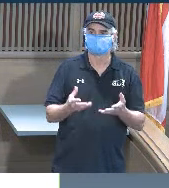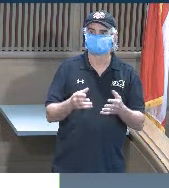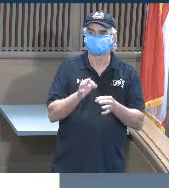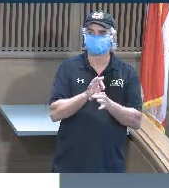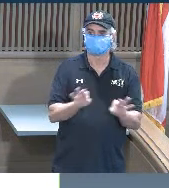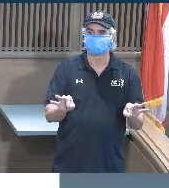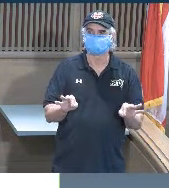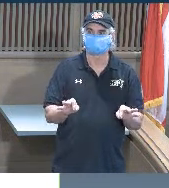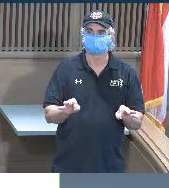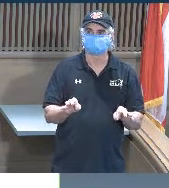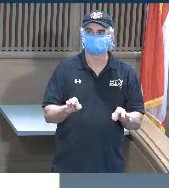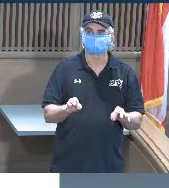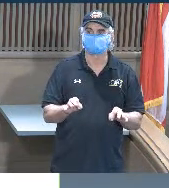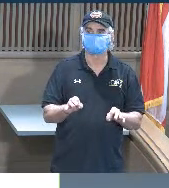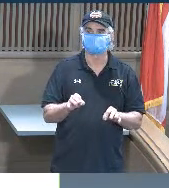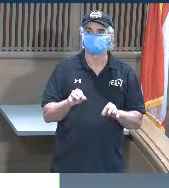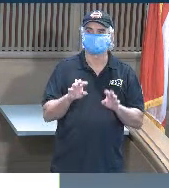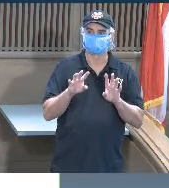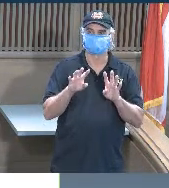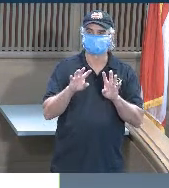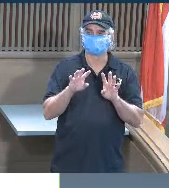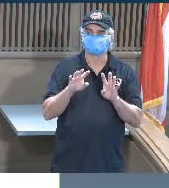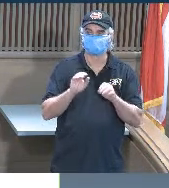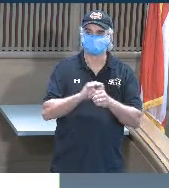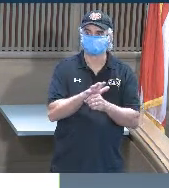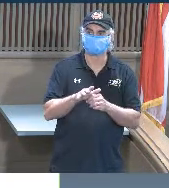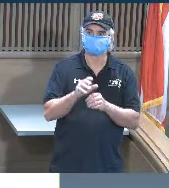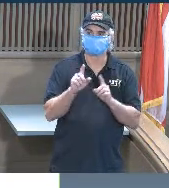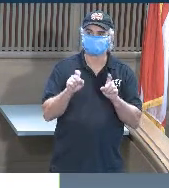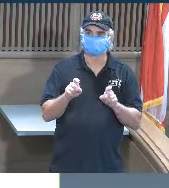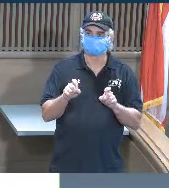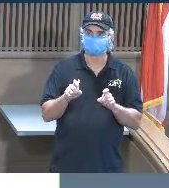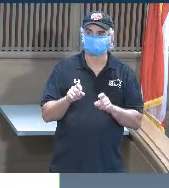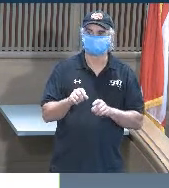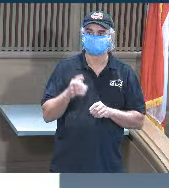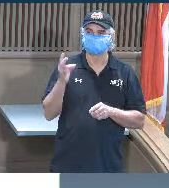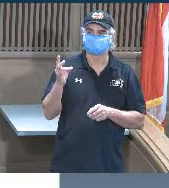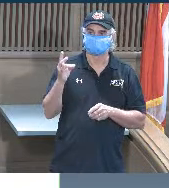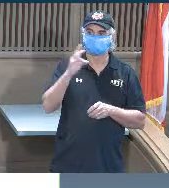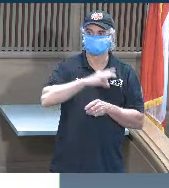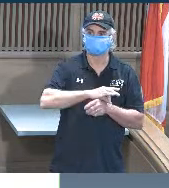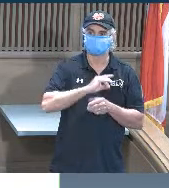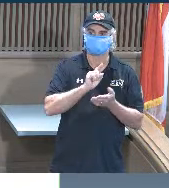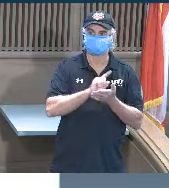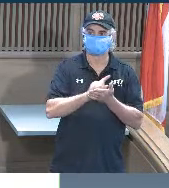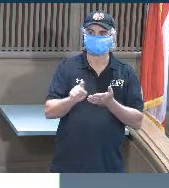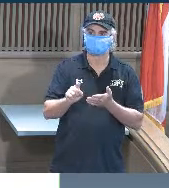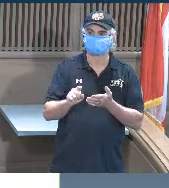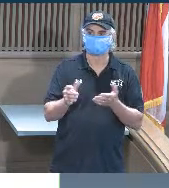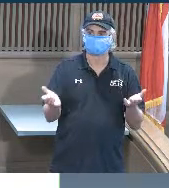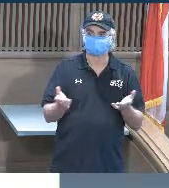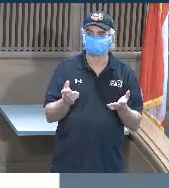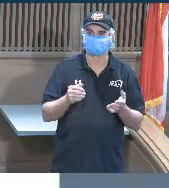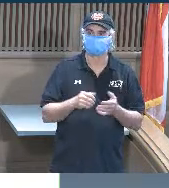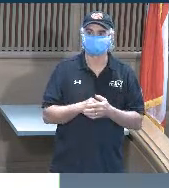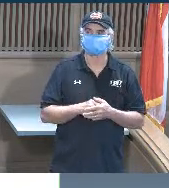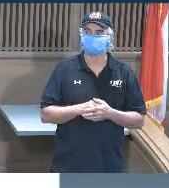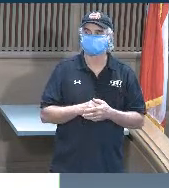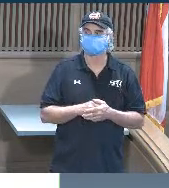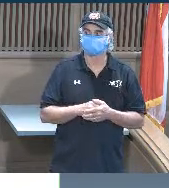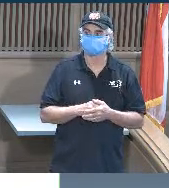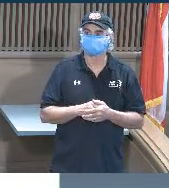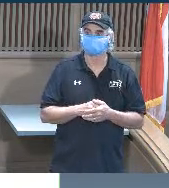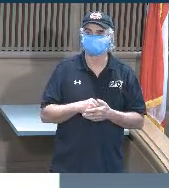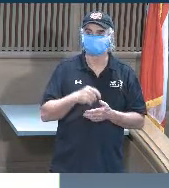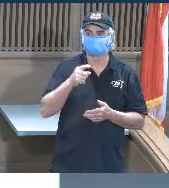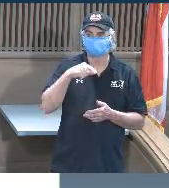free PCR COVID tests 7 days a week here in Dougherty County. I'm speaking of public